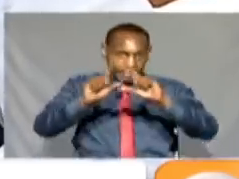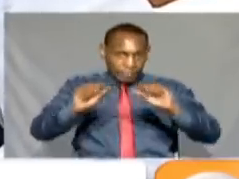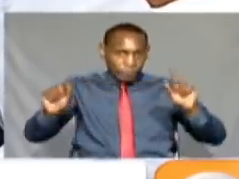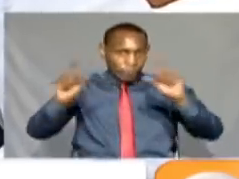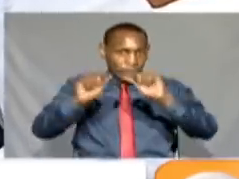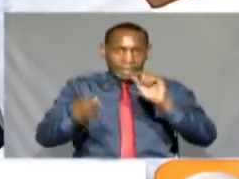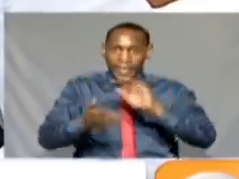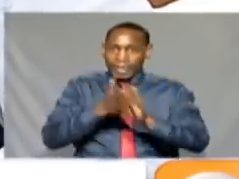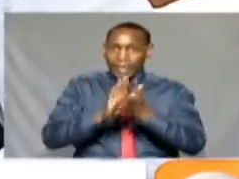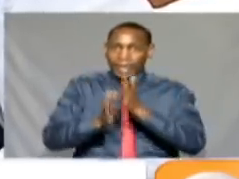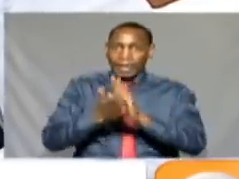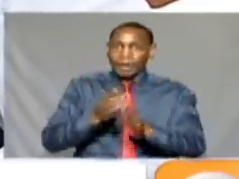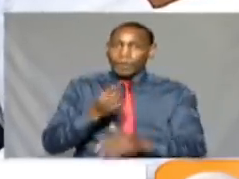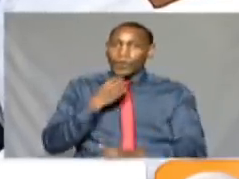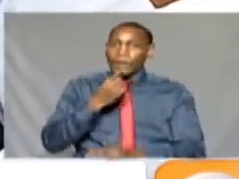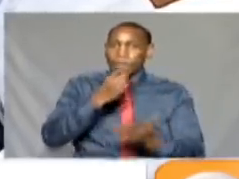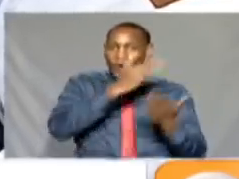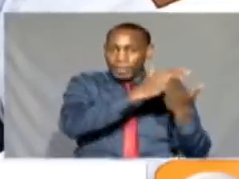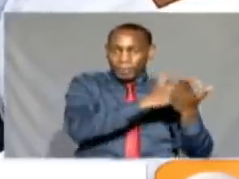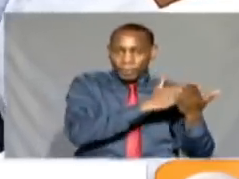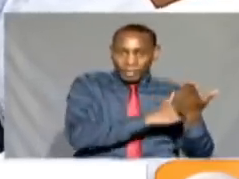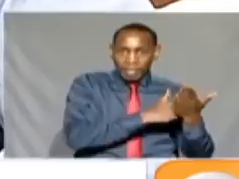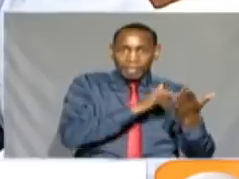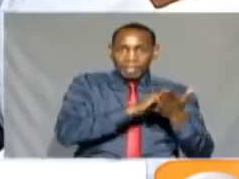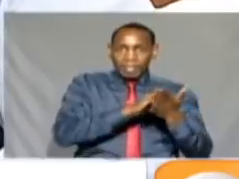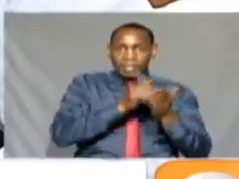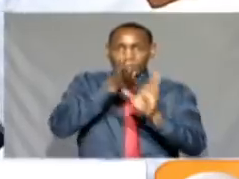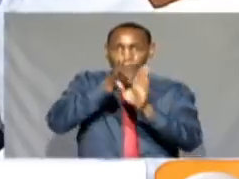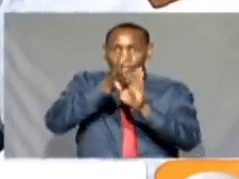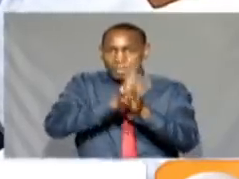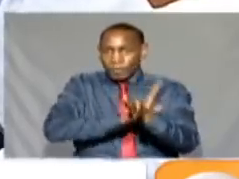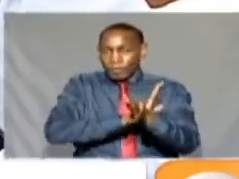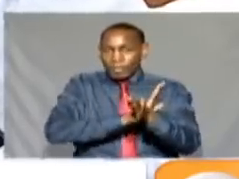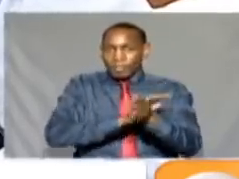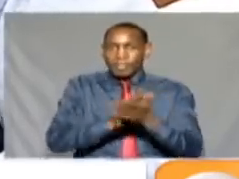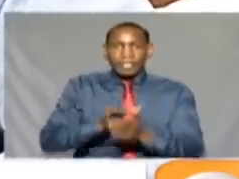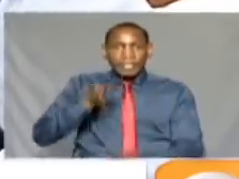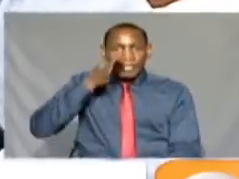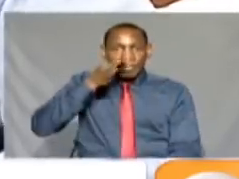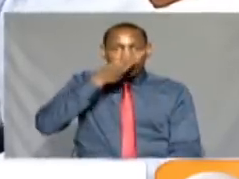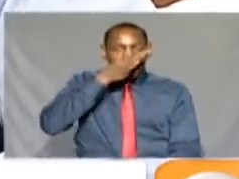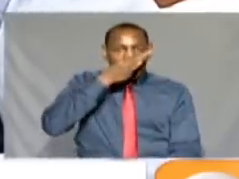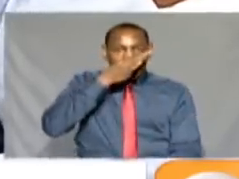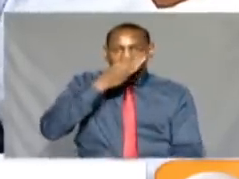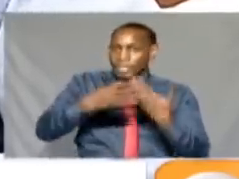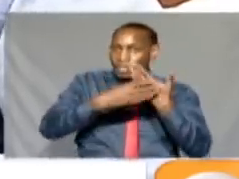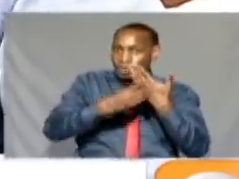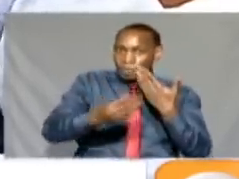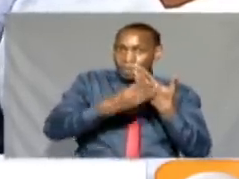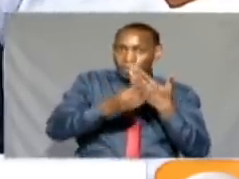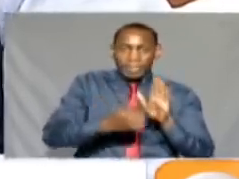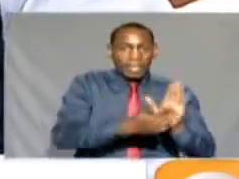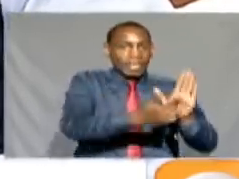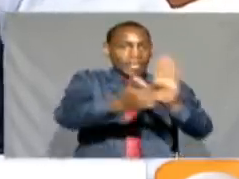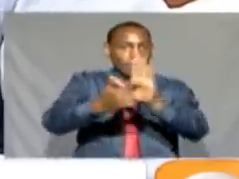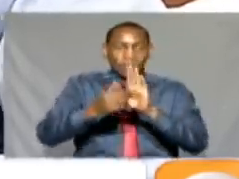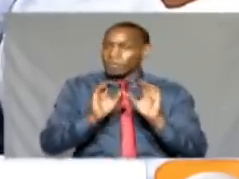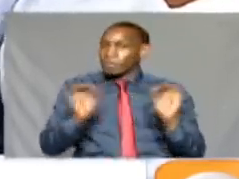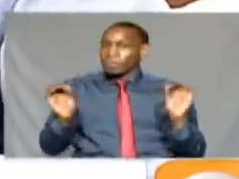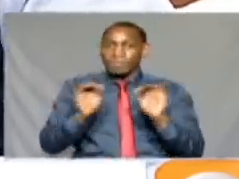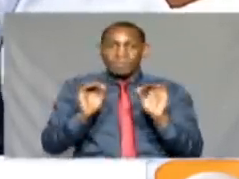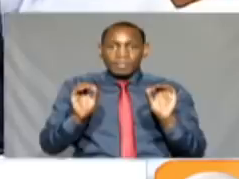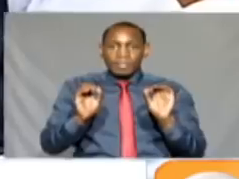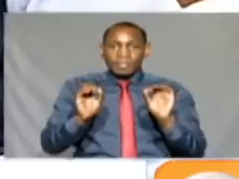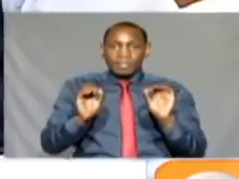no Moi skit was ever pulled off air. Numerous Kibaki skits didn't get to see the light of day. That's very true.